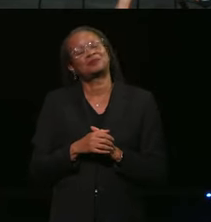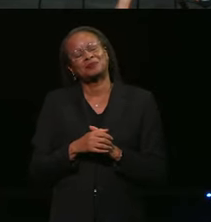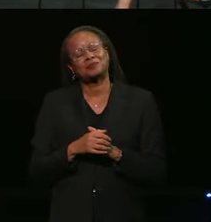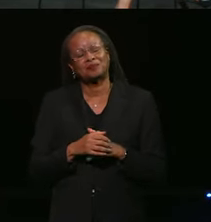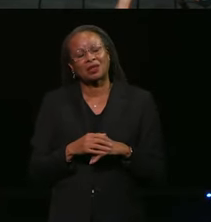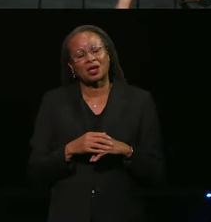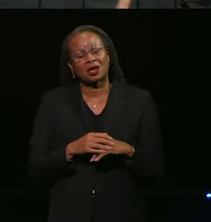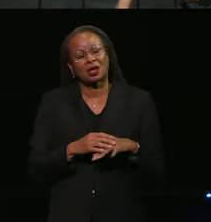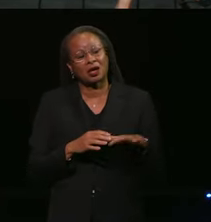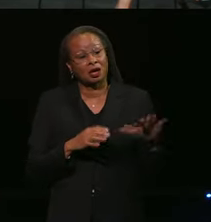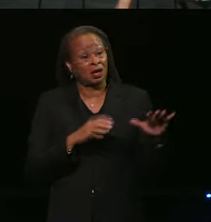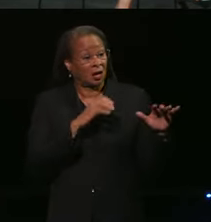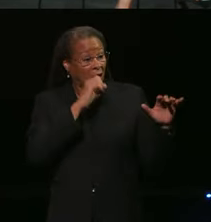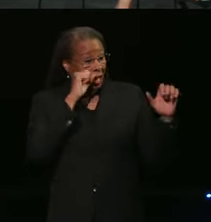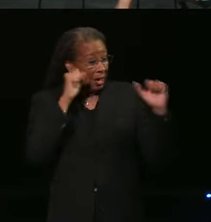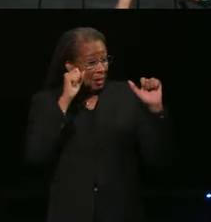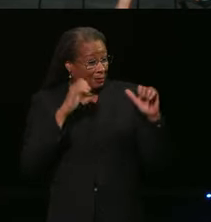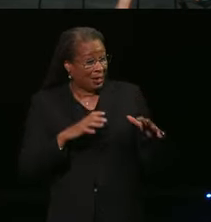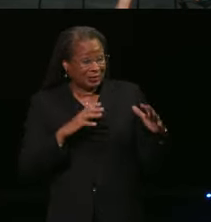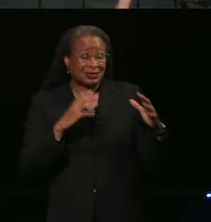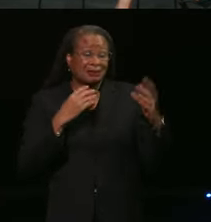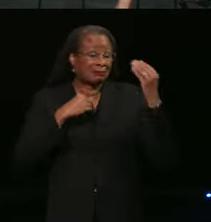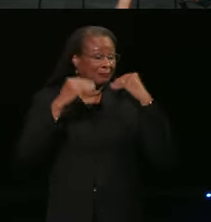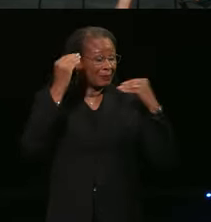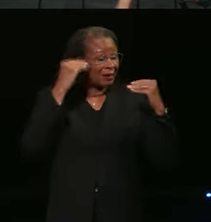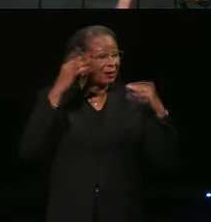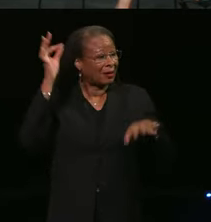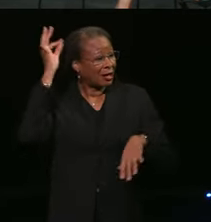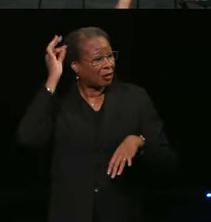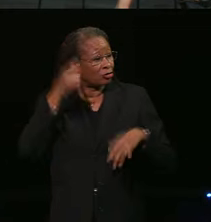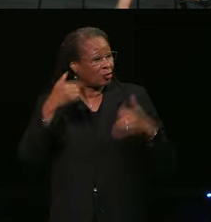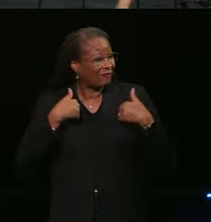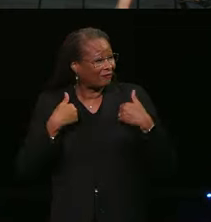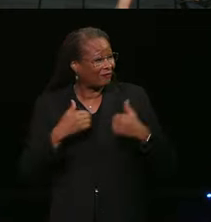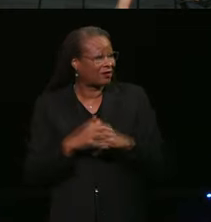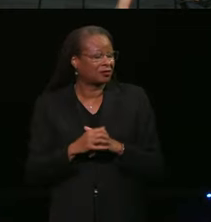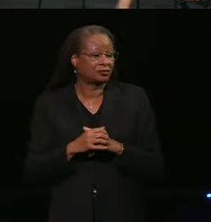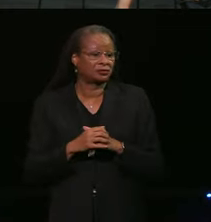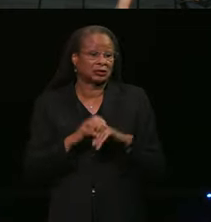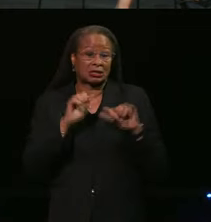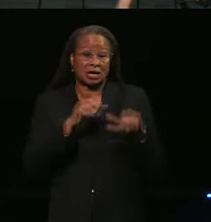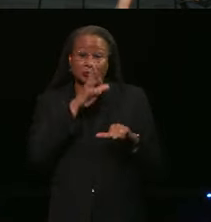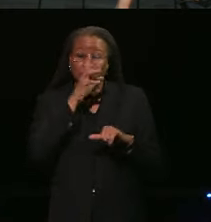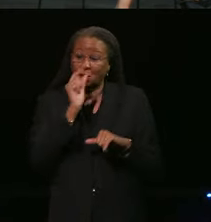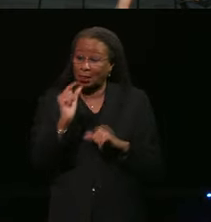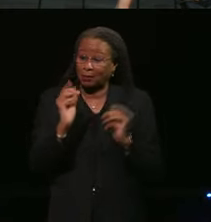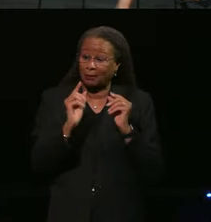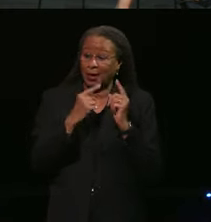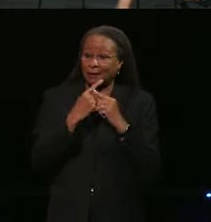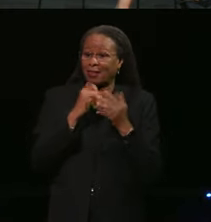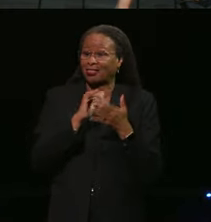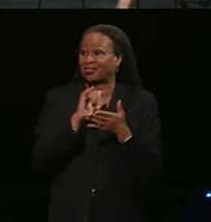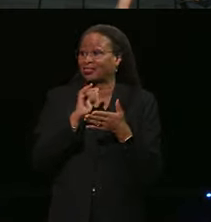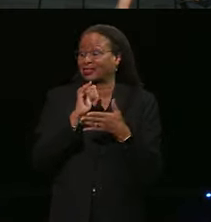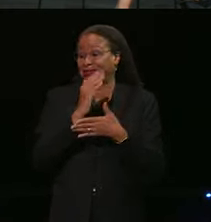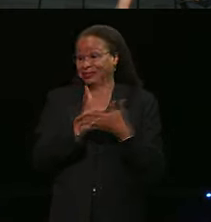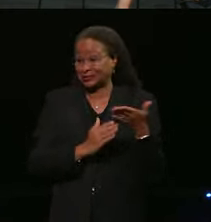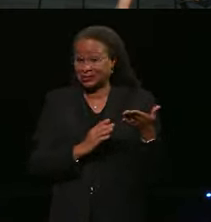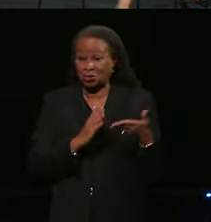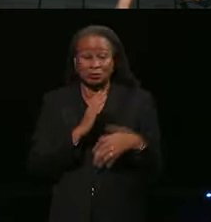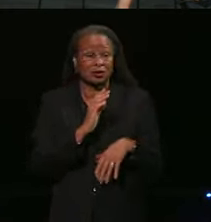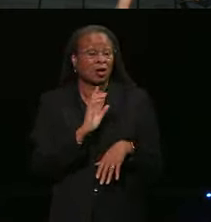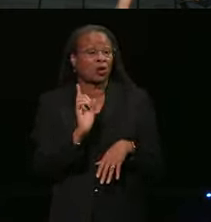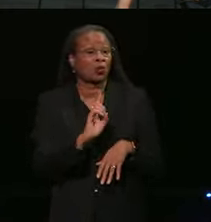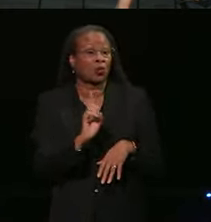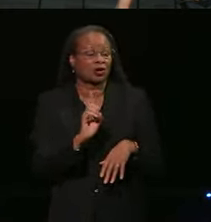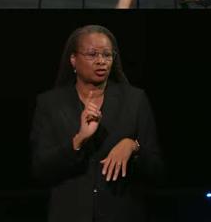You amazing makeup artist and hair, you know, that you had. Could you talk a little bit about the scene where